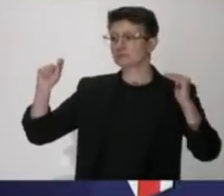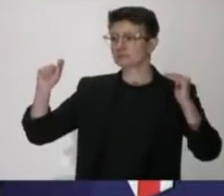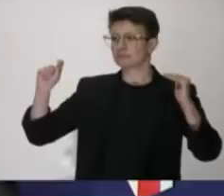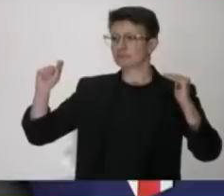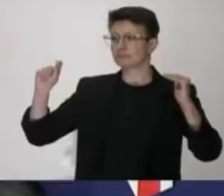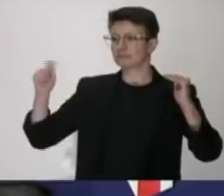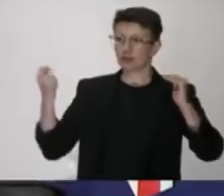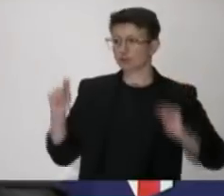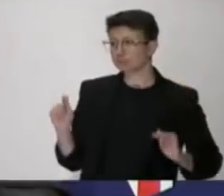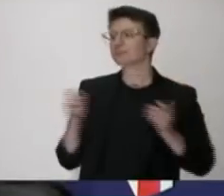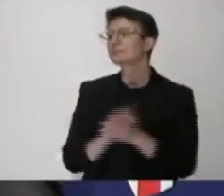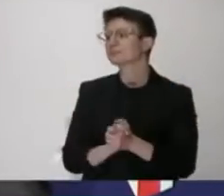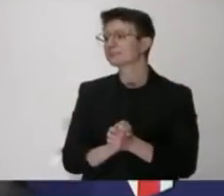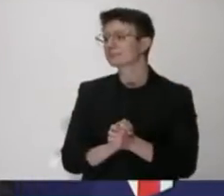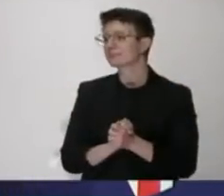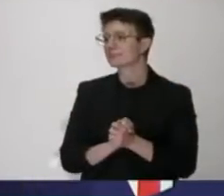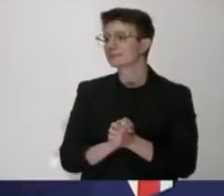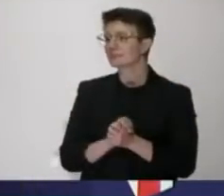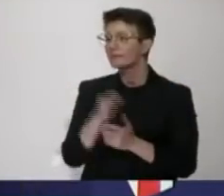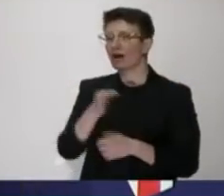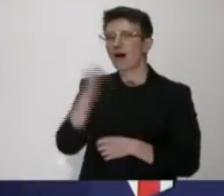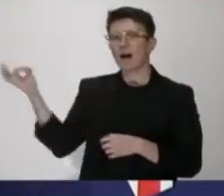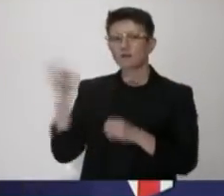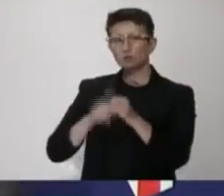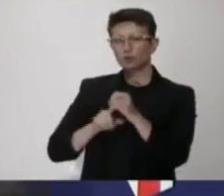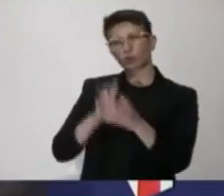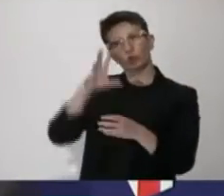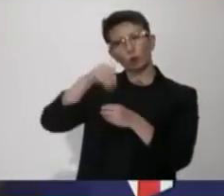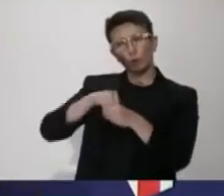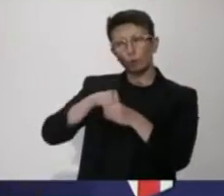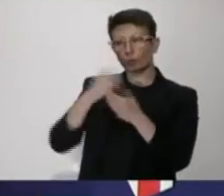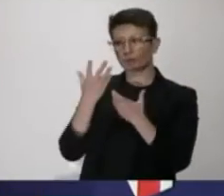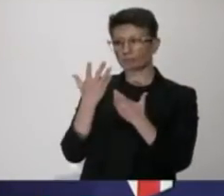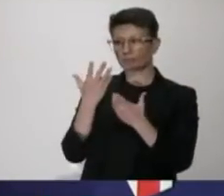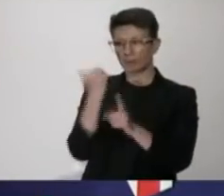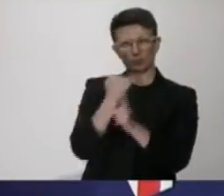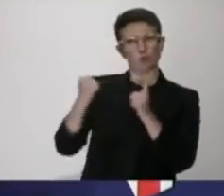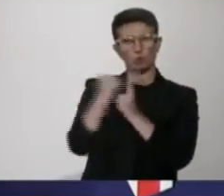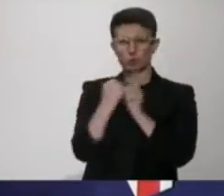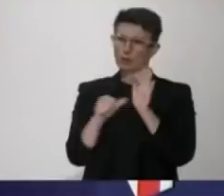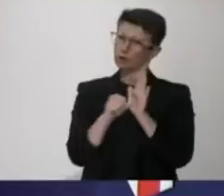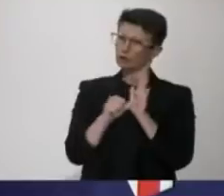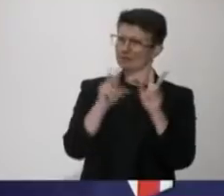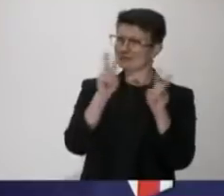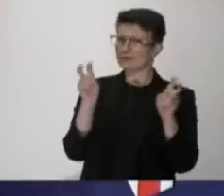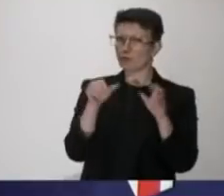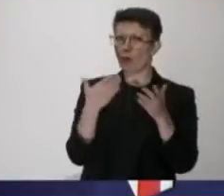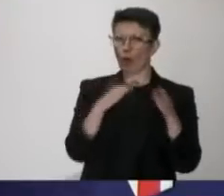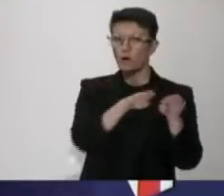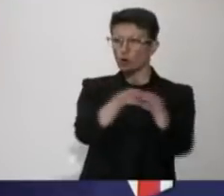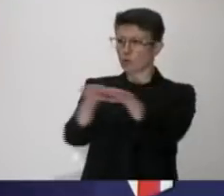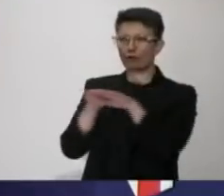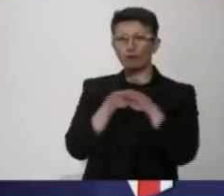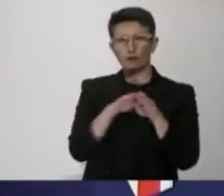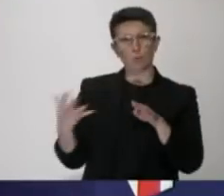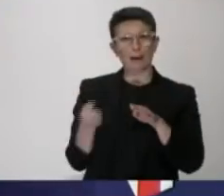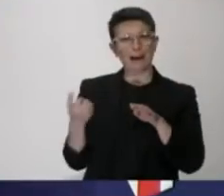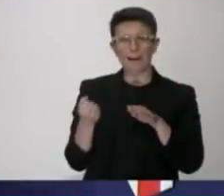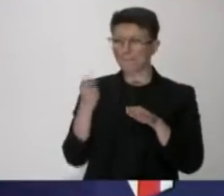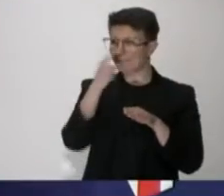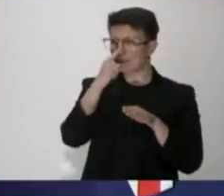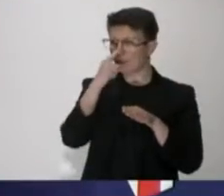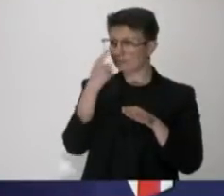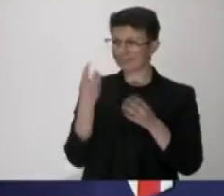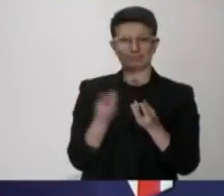social insurance and some sort of universal income? No, it doesn't. Particularly, it's the existing schemes that we're looking at, but you'll be well